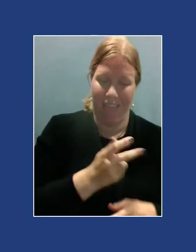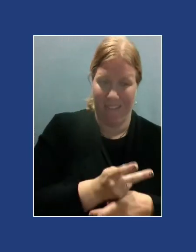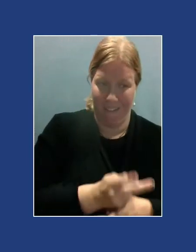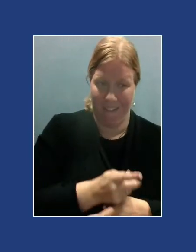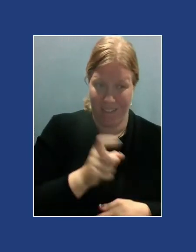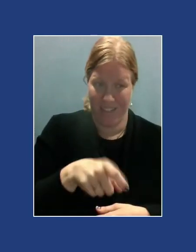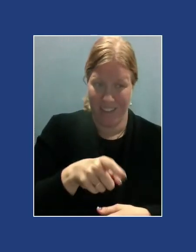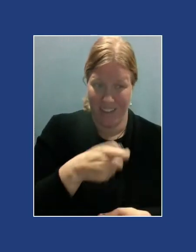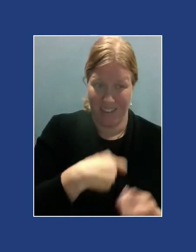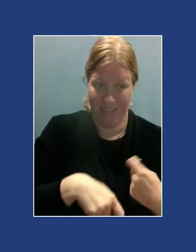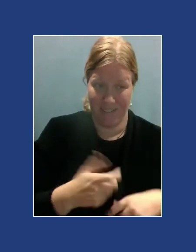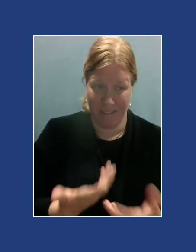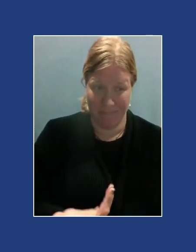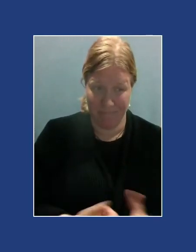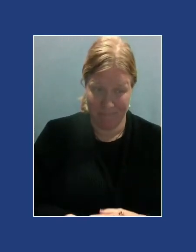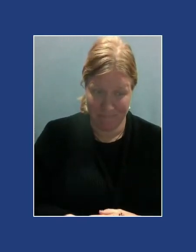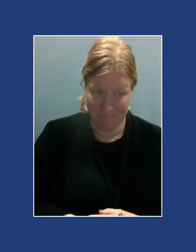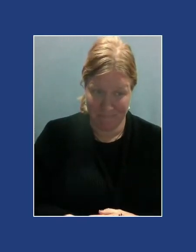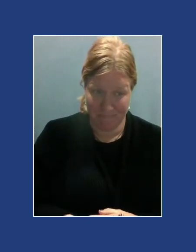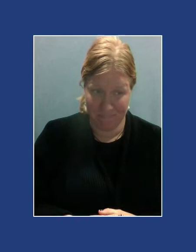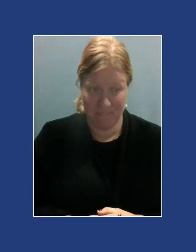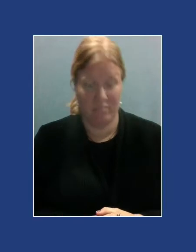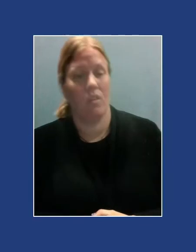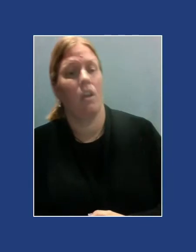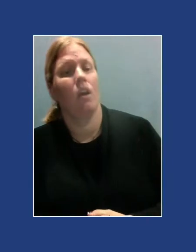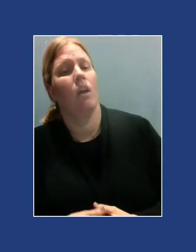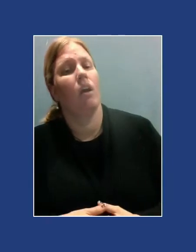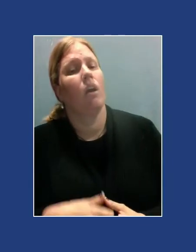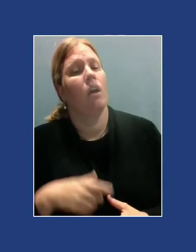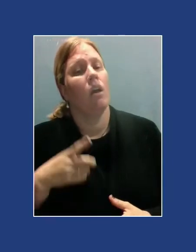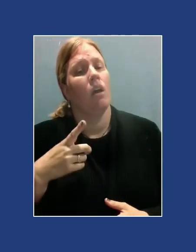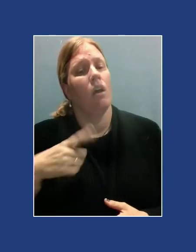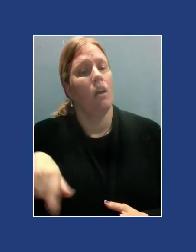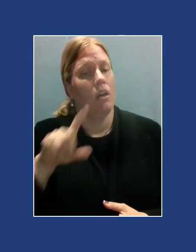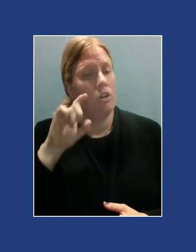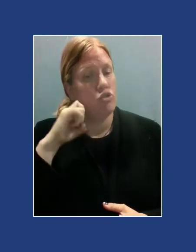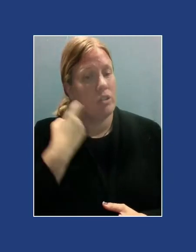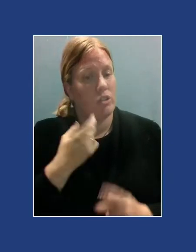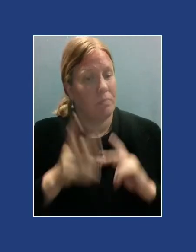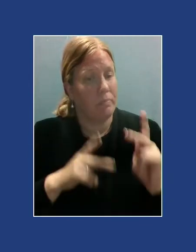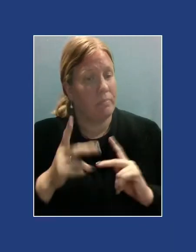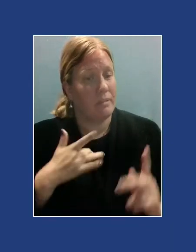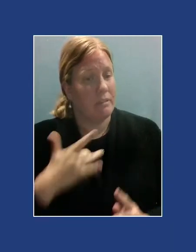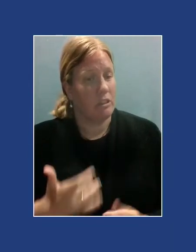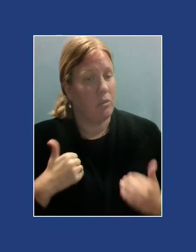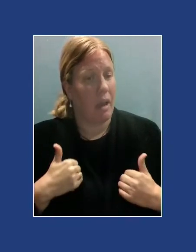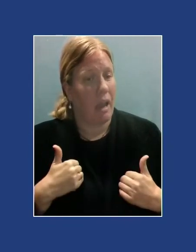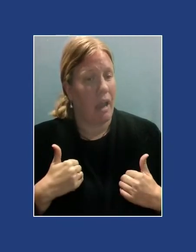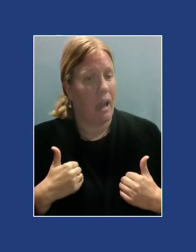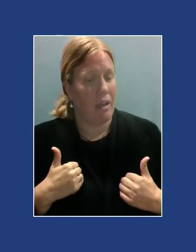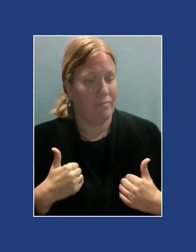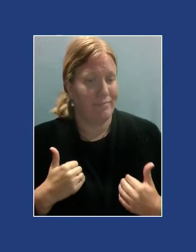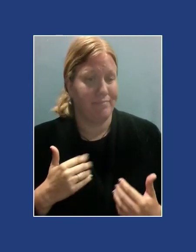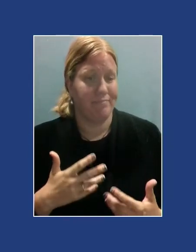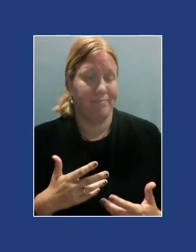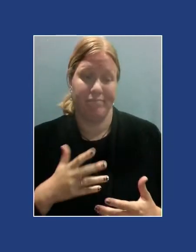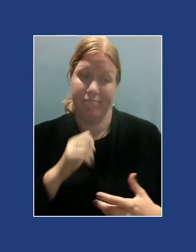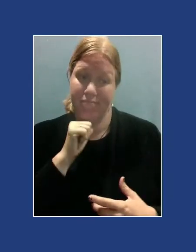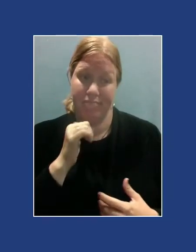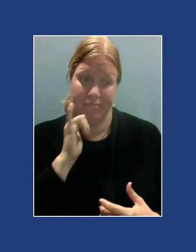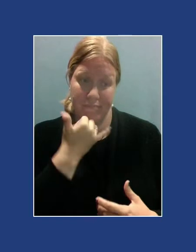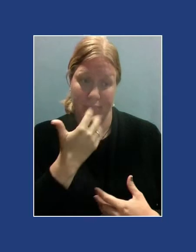place. Trans and gender diverse people, therefore, often have very profound mistrust of clinicians at